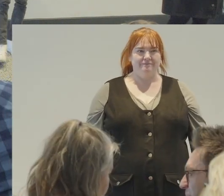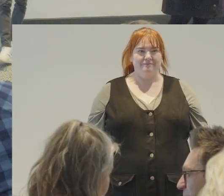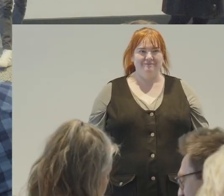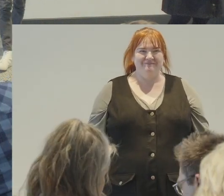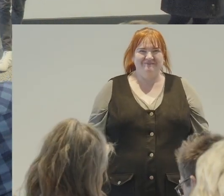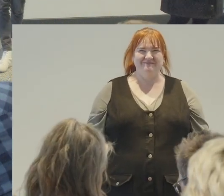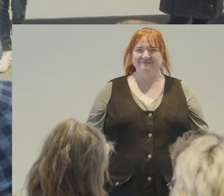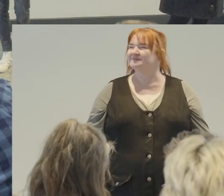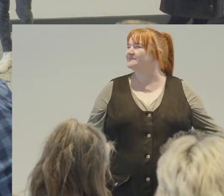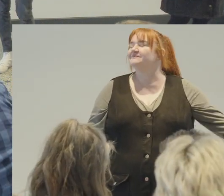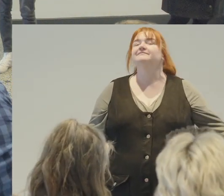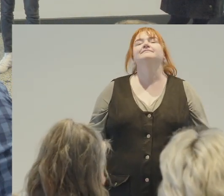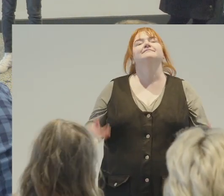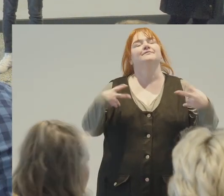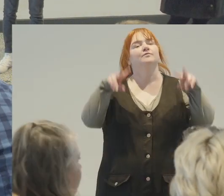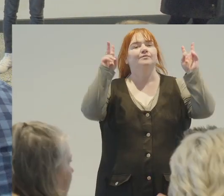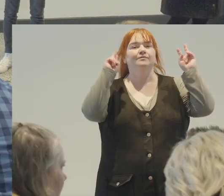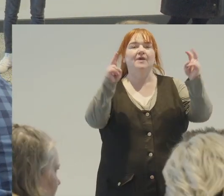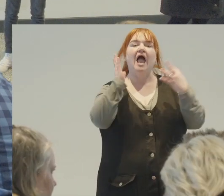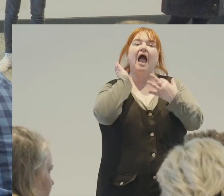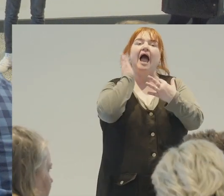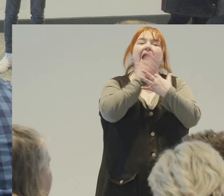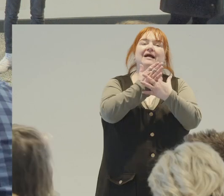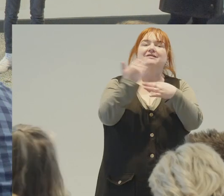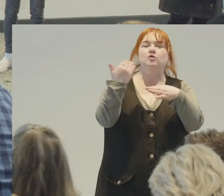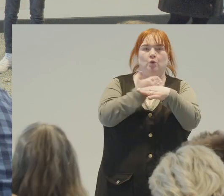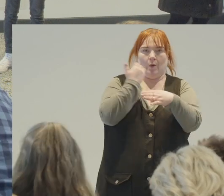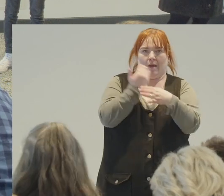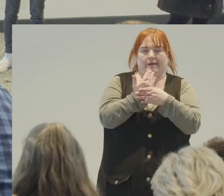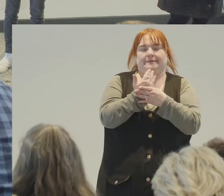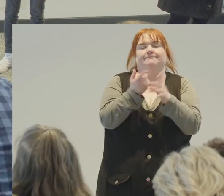Okay, so access to work.